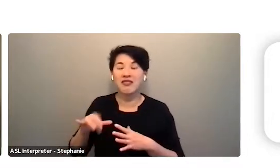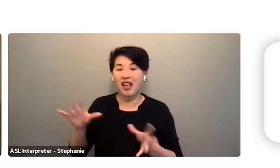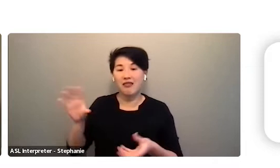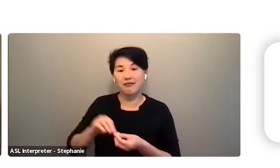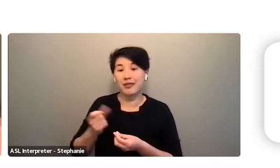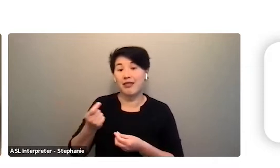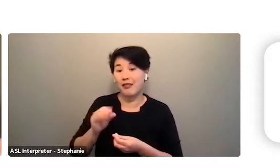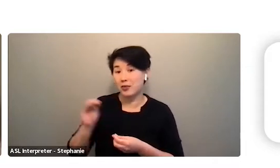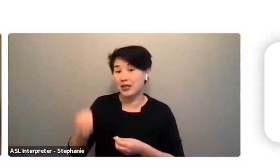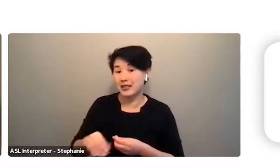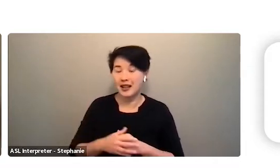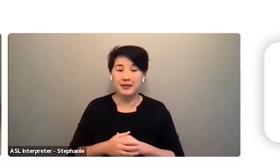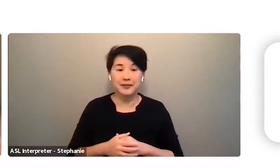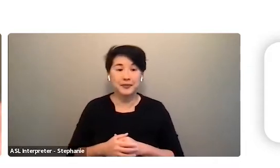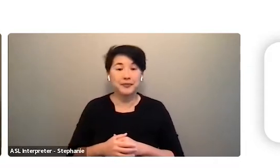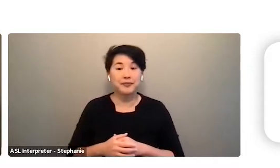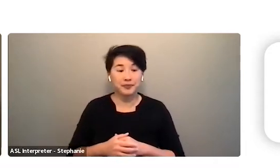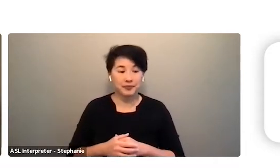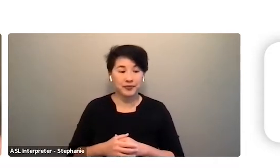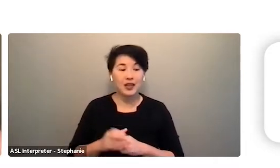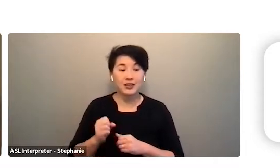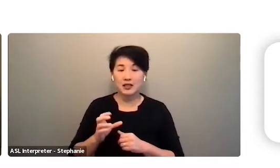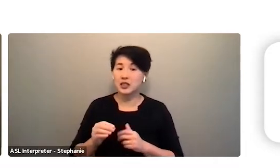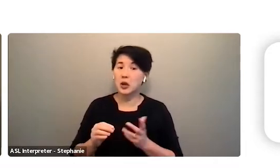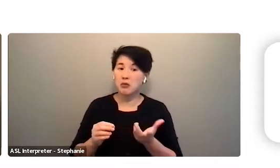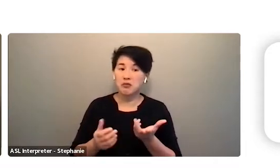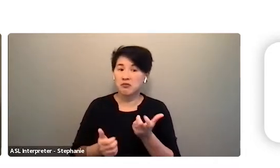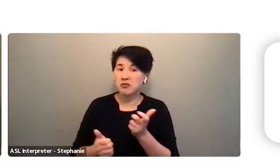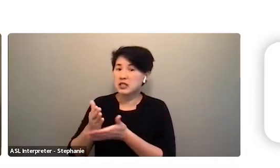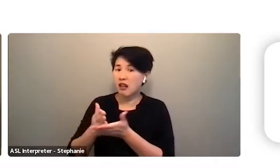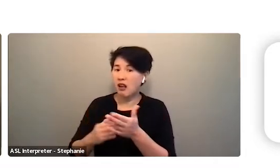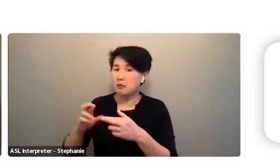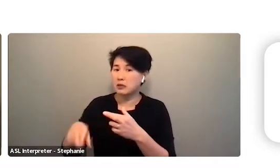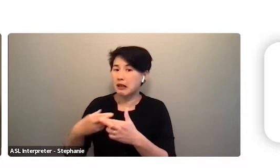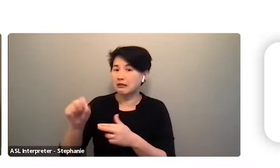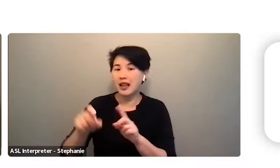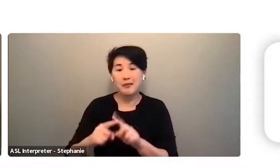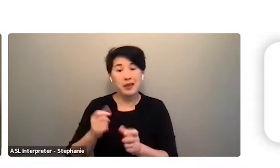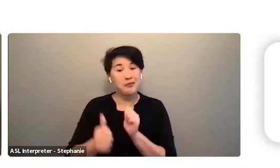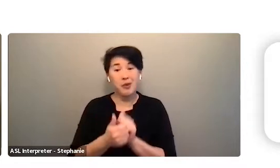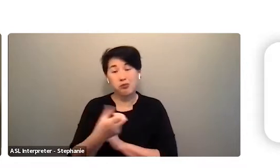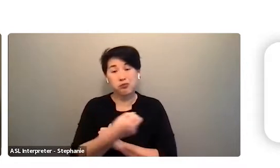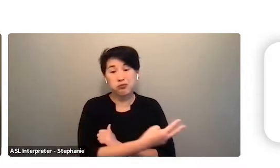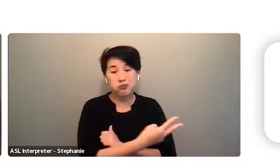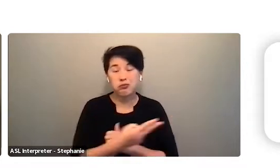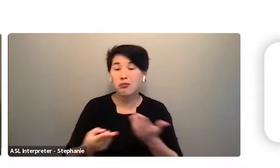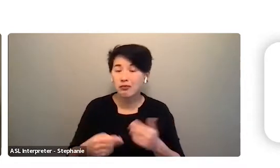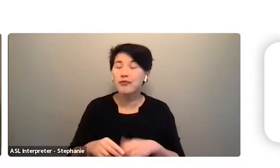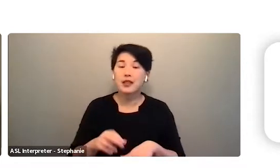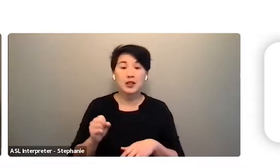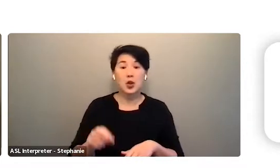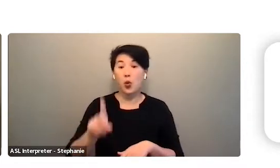14.7% of textiles are recycled and the rest ends up in landfills. And to put that in perspective, 1